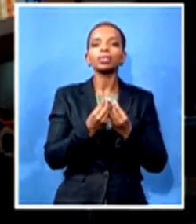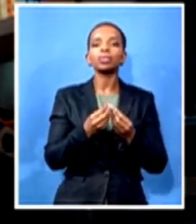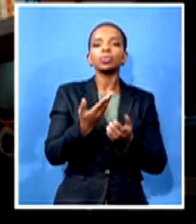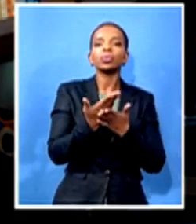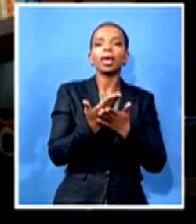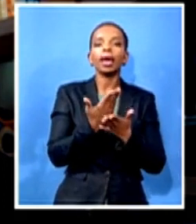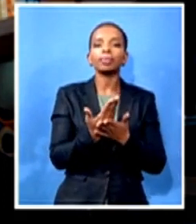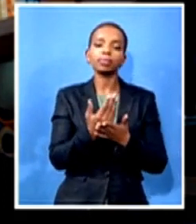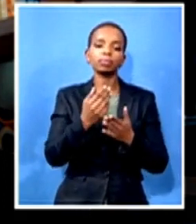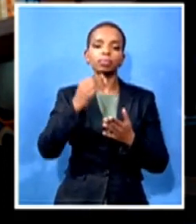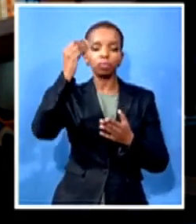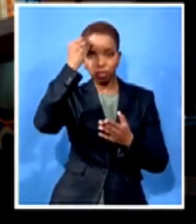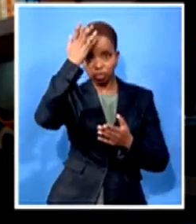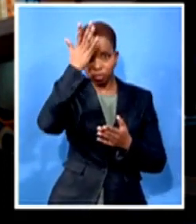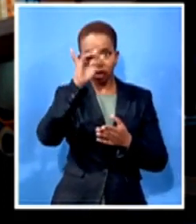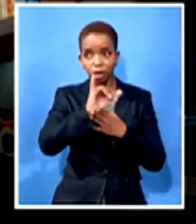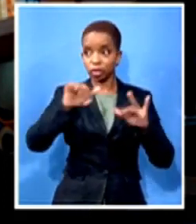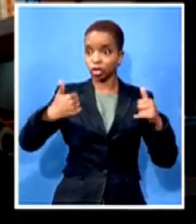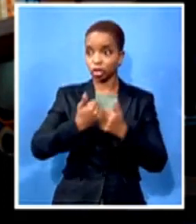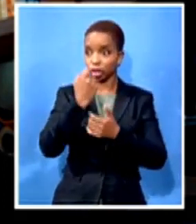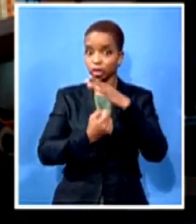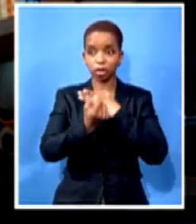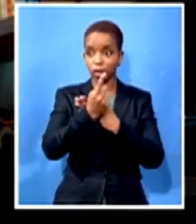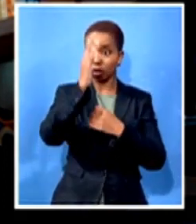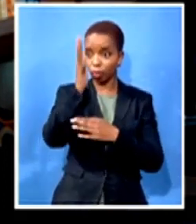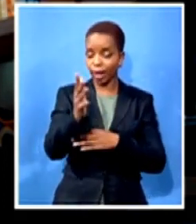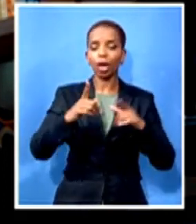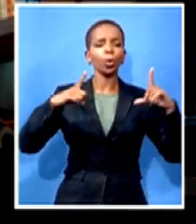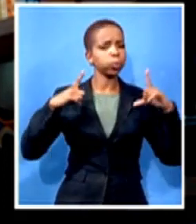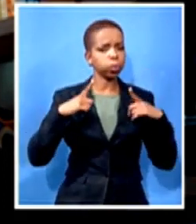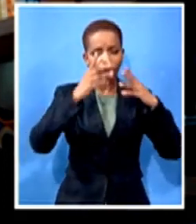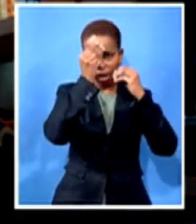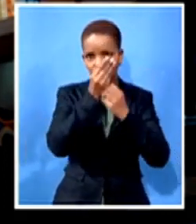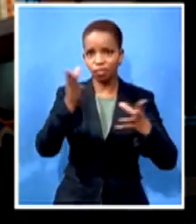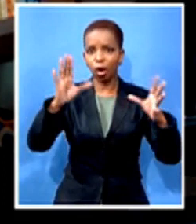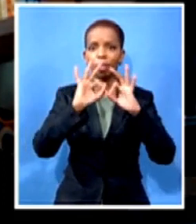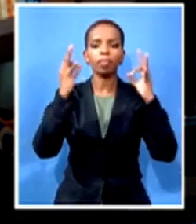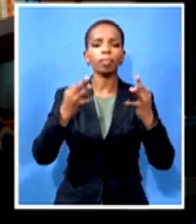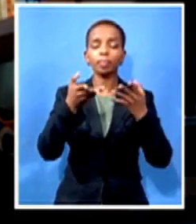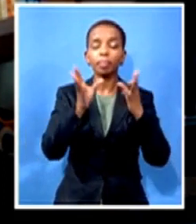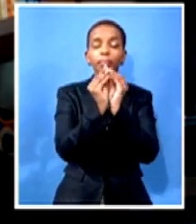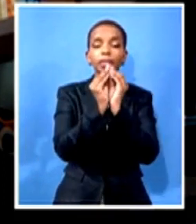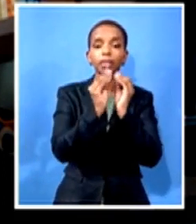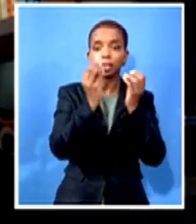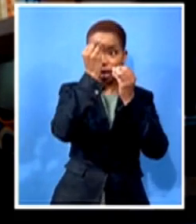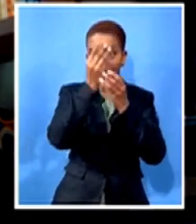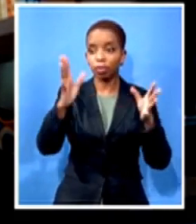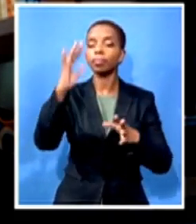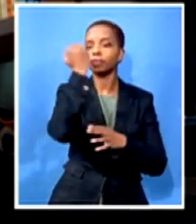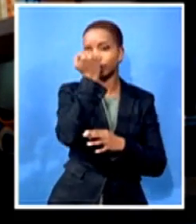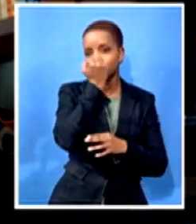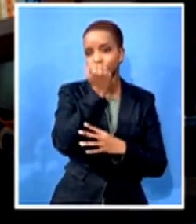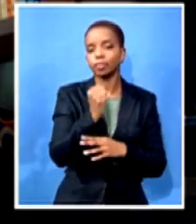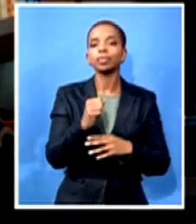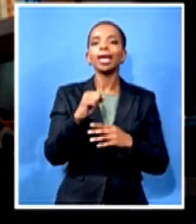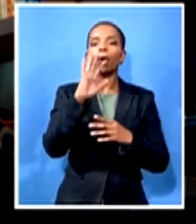of the meeting. Say, apologies, one of the things I do want you to know, at some point, I may need to run off to take care of my child, or my child may need to come in because